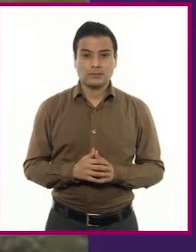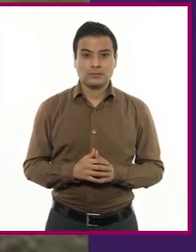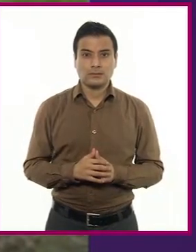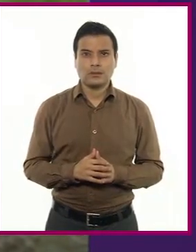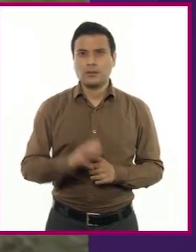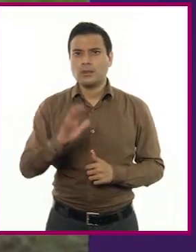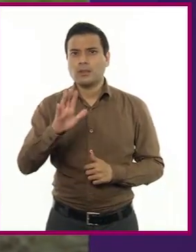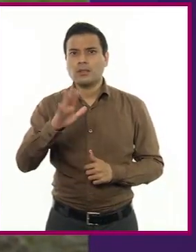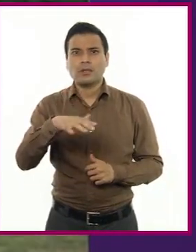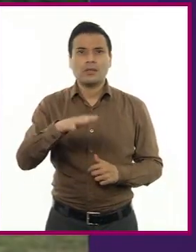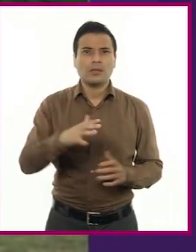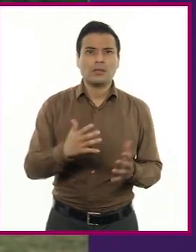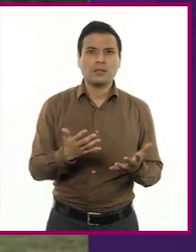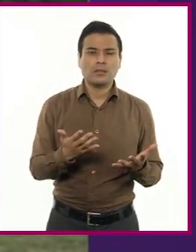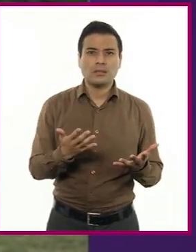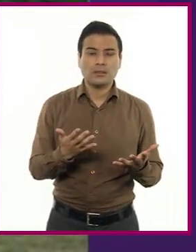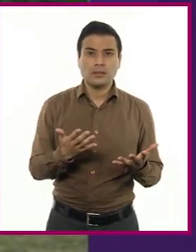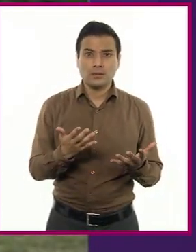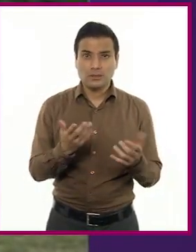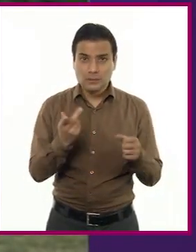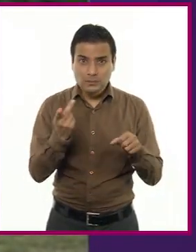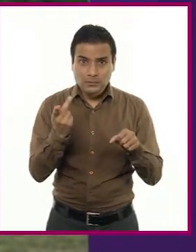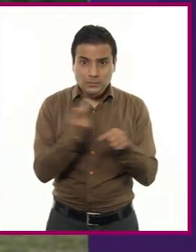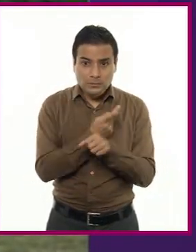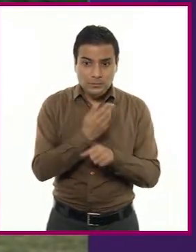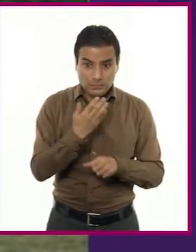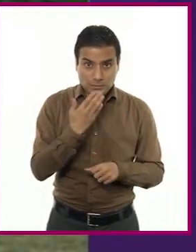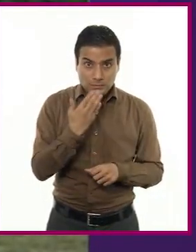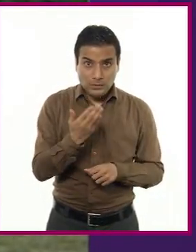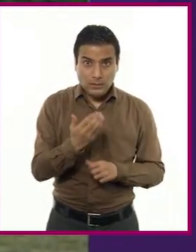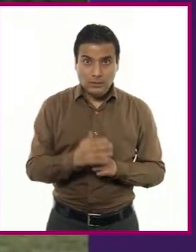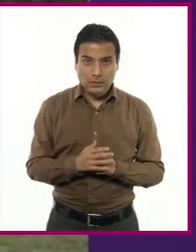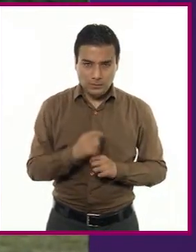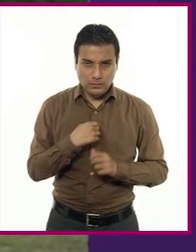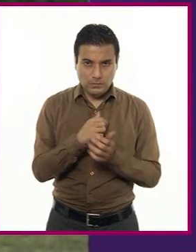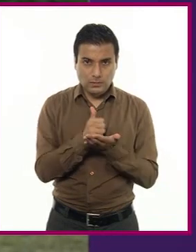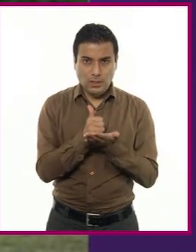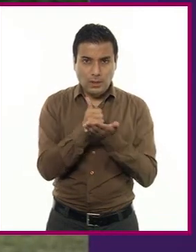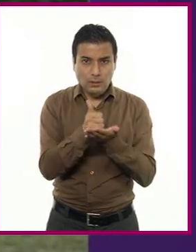Mr. Dean. Oh, Mr. Dean. Let me help you.